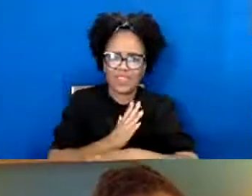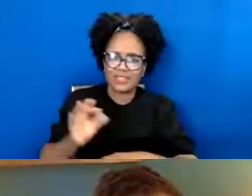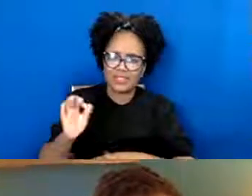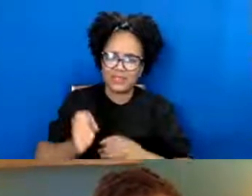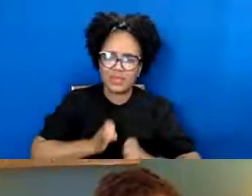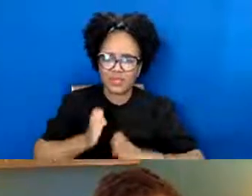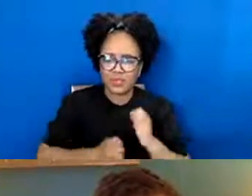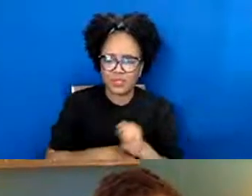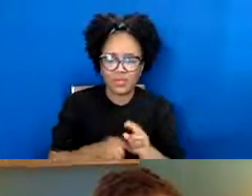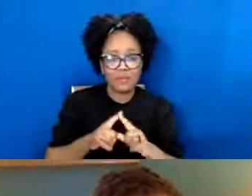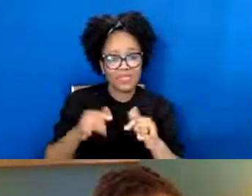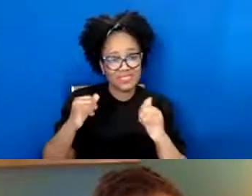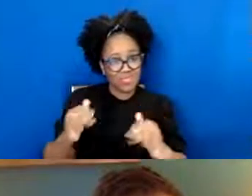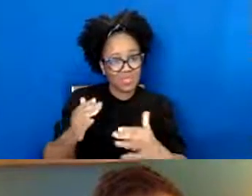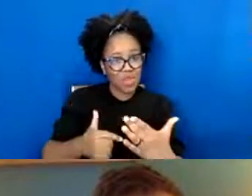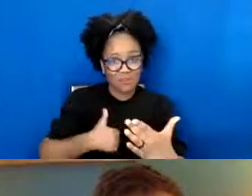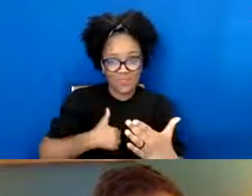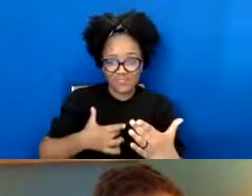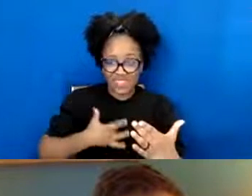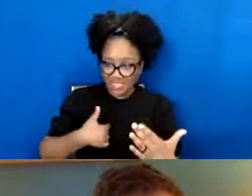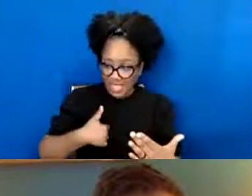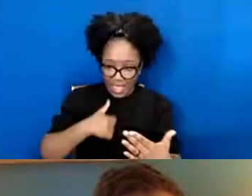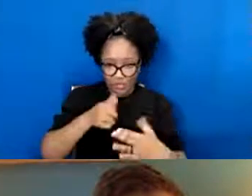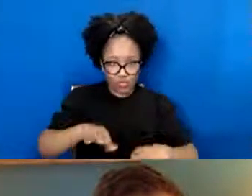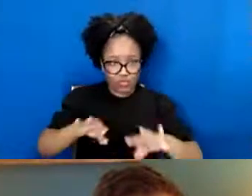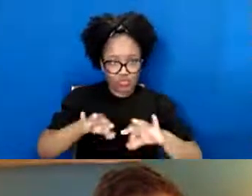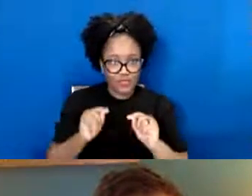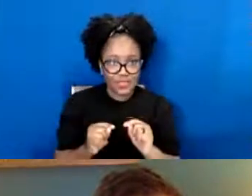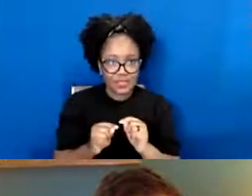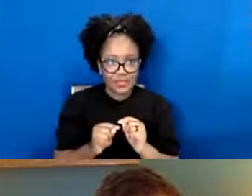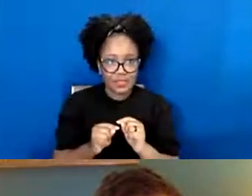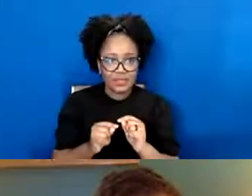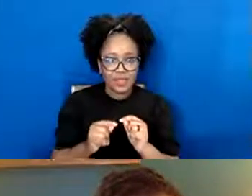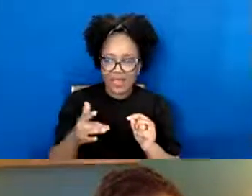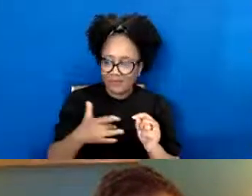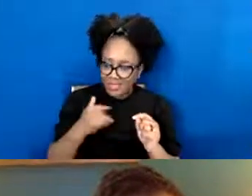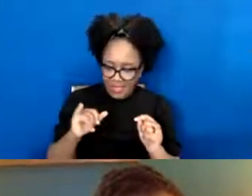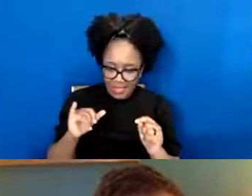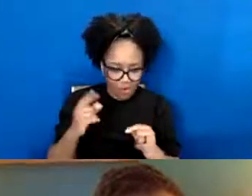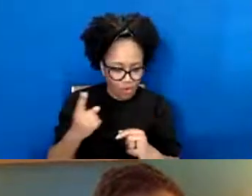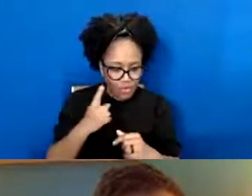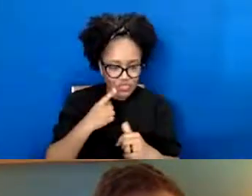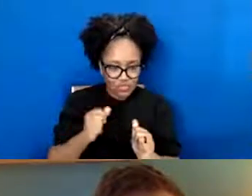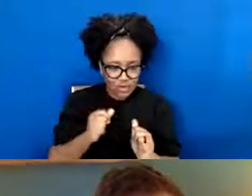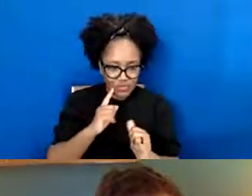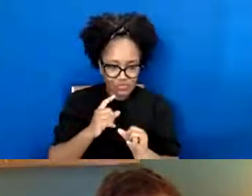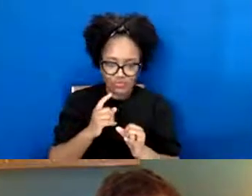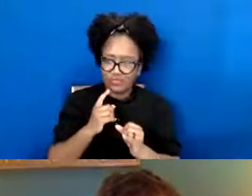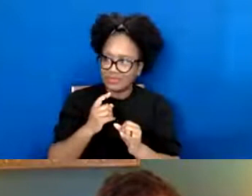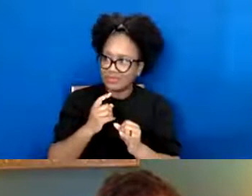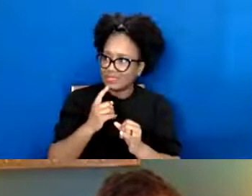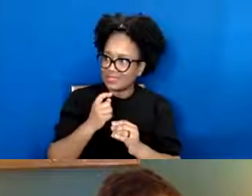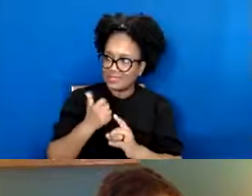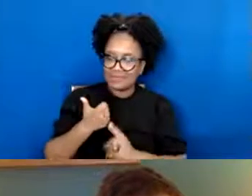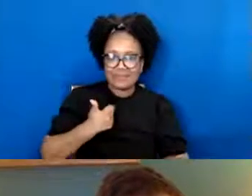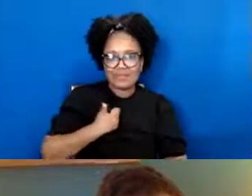cut my own legs out from under me. And it's always gonna try to like self-sabotage. I'm aware of that, but I don't know how to